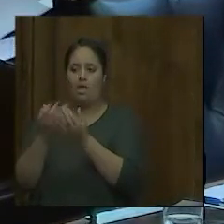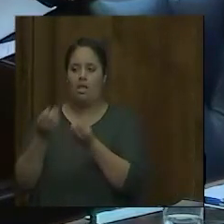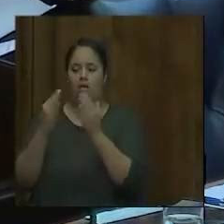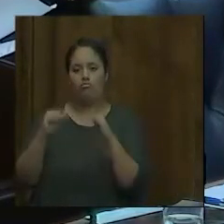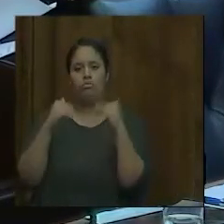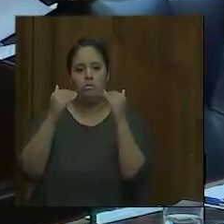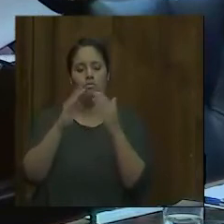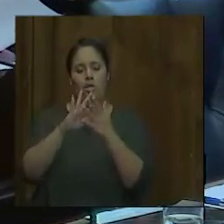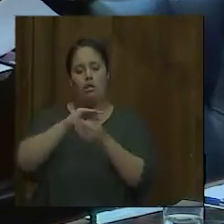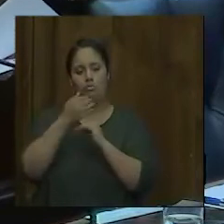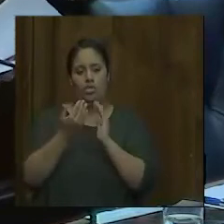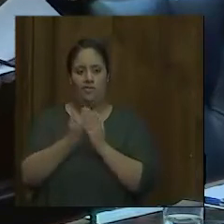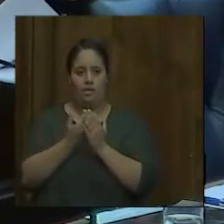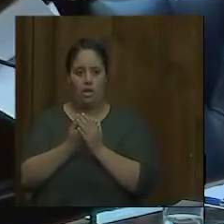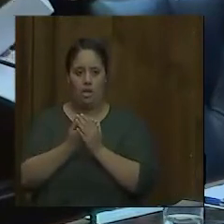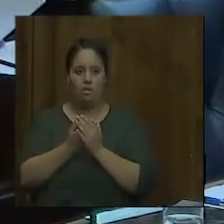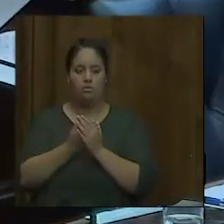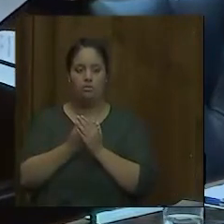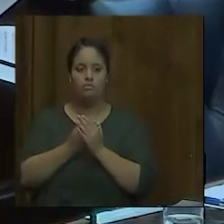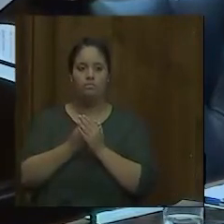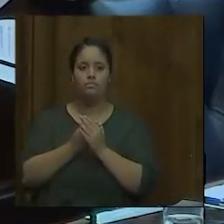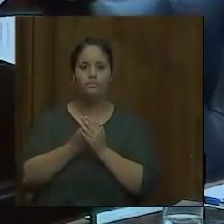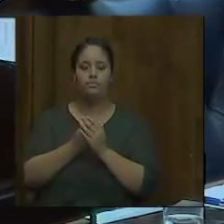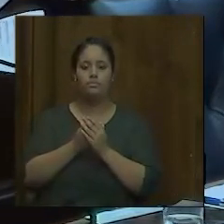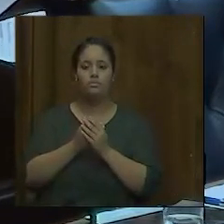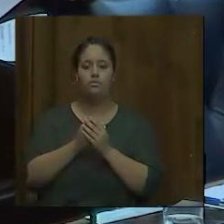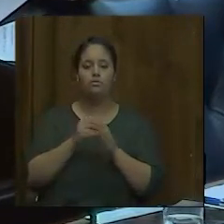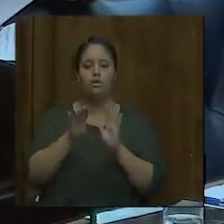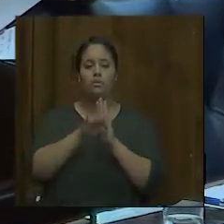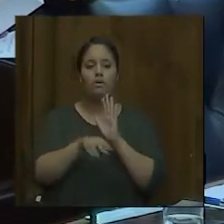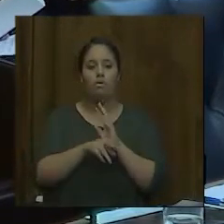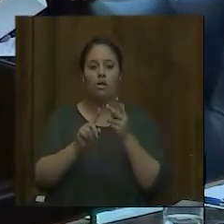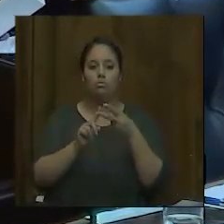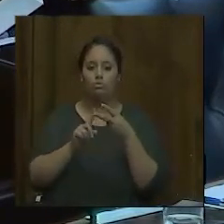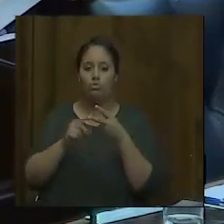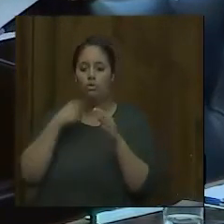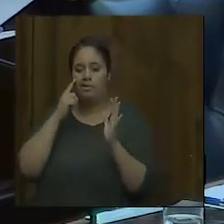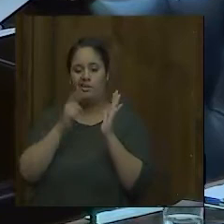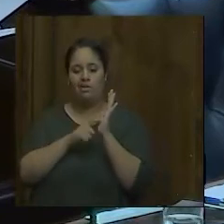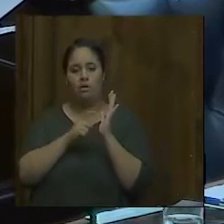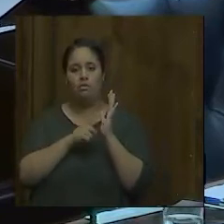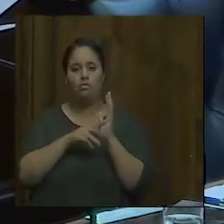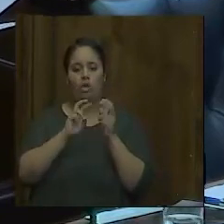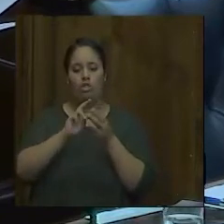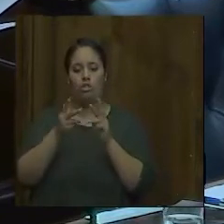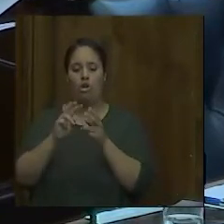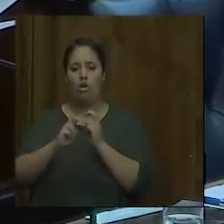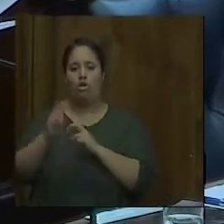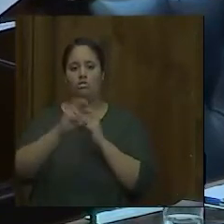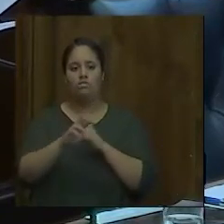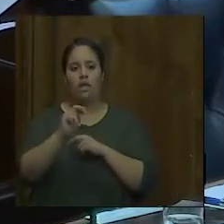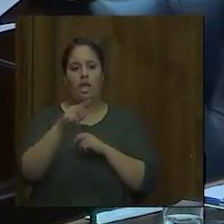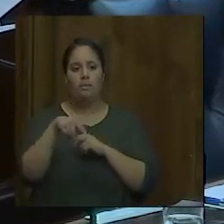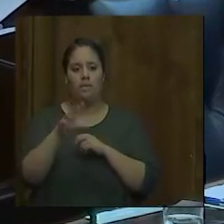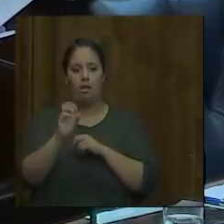and preserved. Under Program 2, I note that transfers to